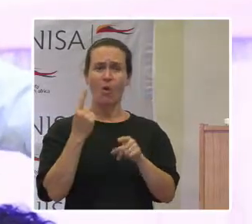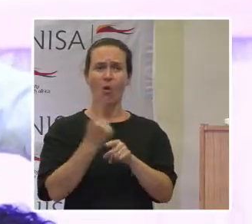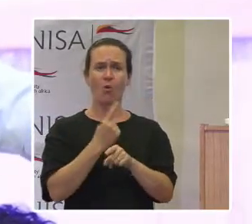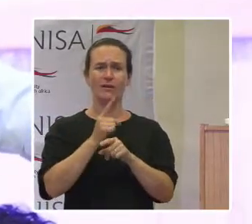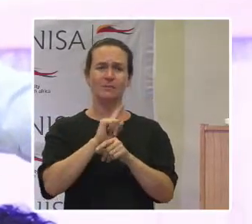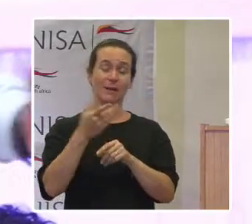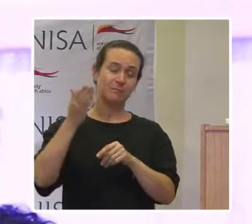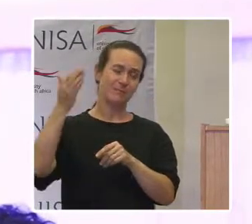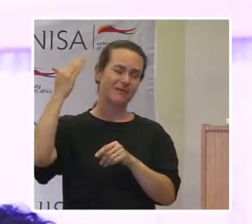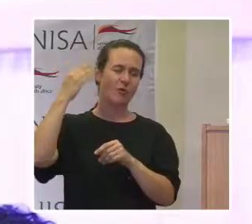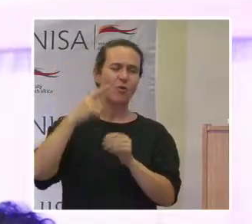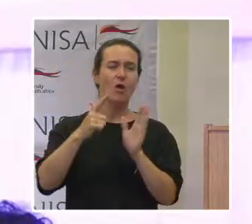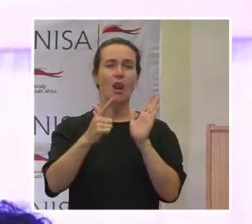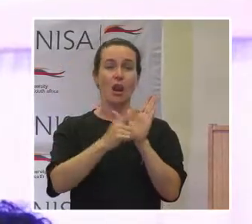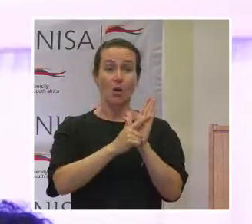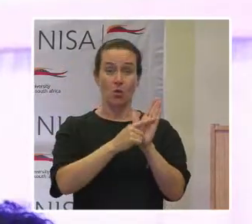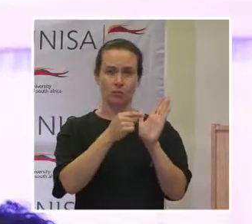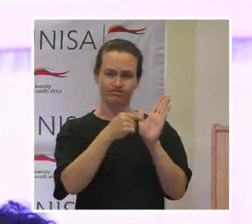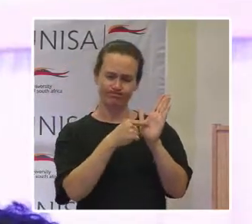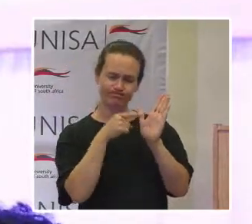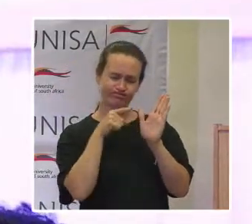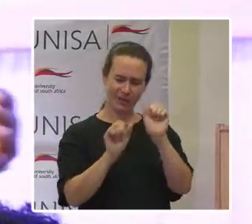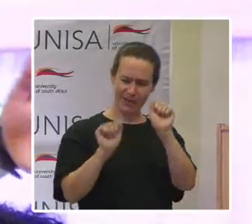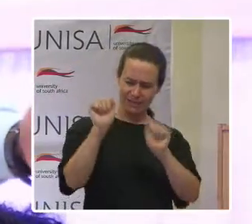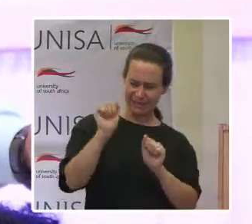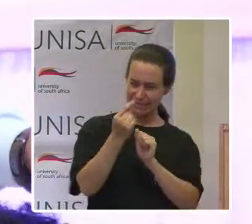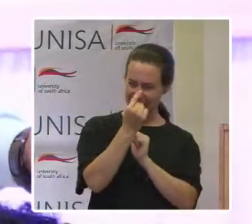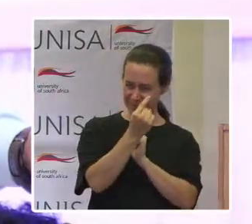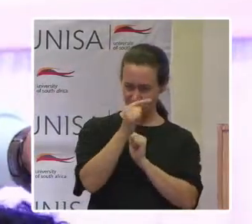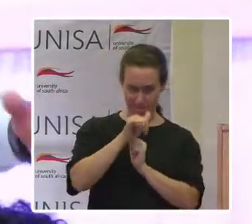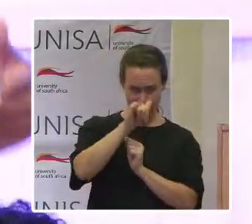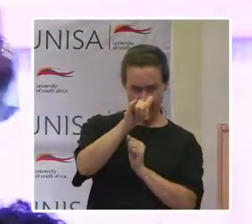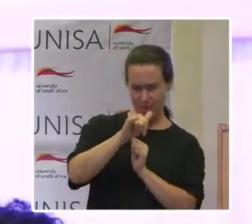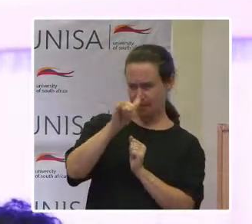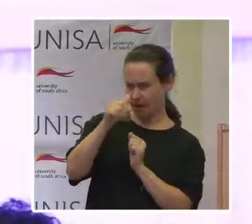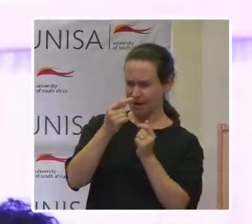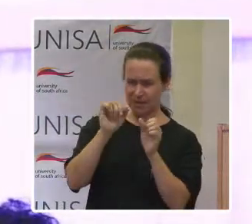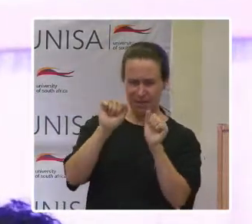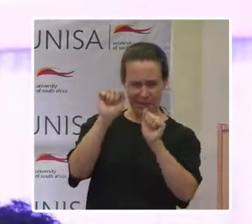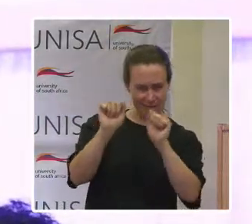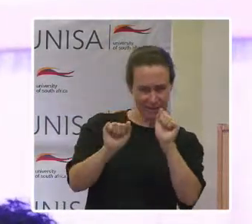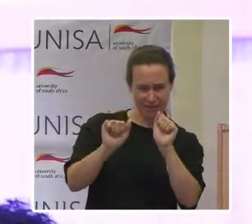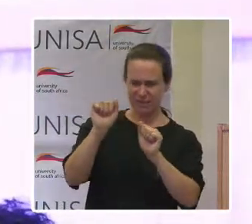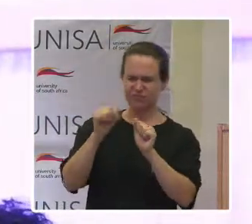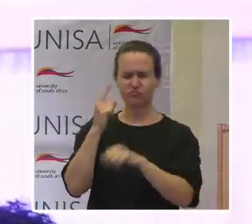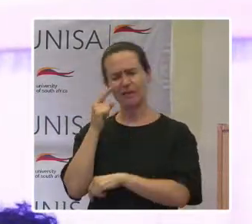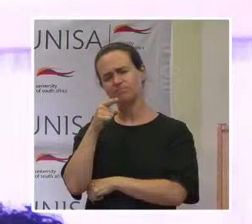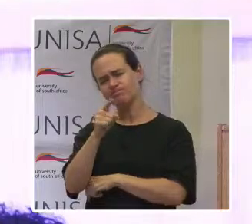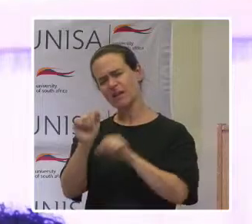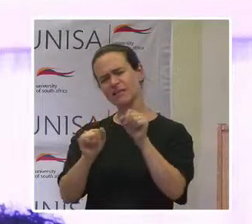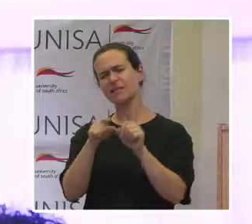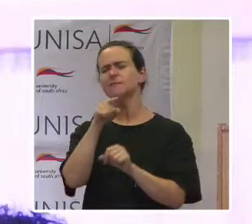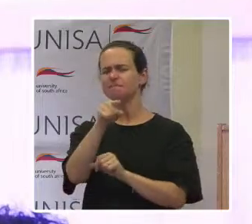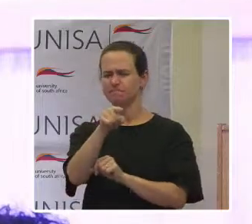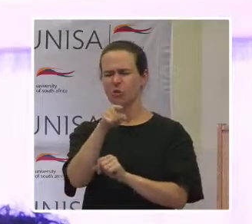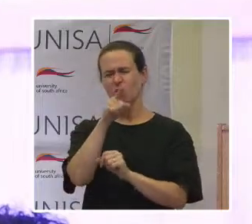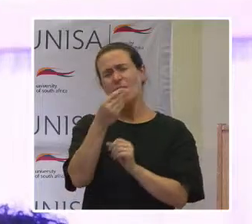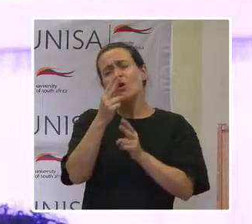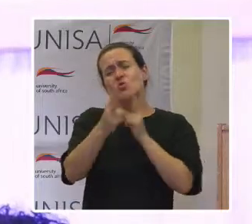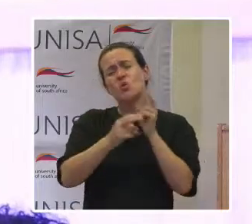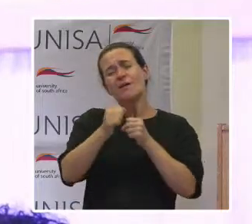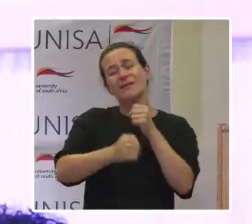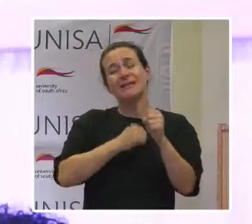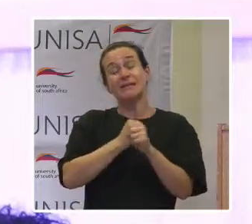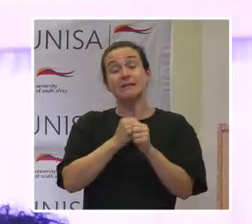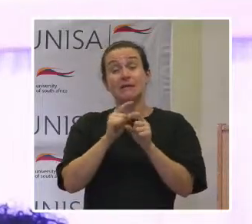was this. They would assess each aircraft individually. So they would look at the aircraft and say, okay, this one, you have it for 12 years, but